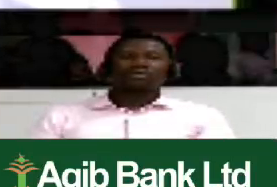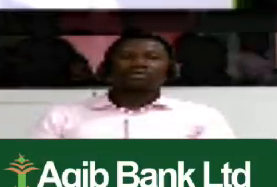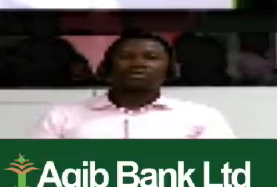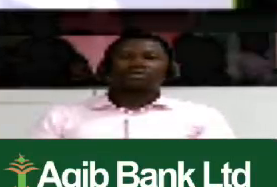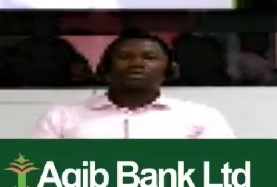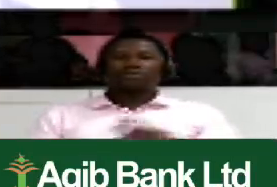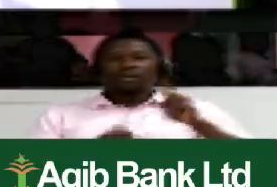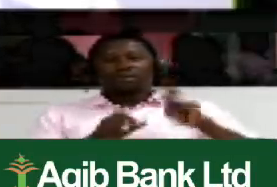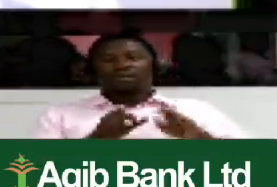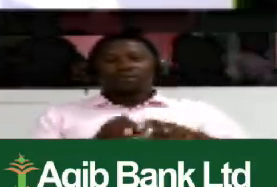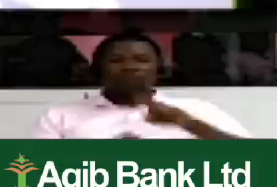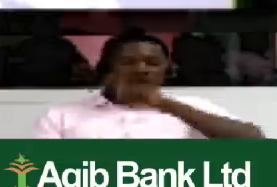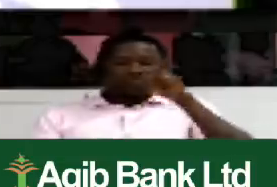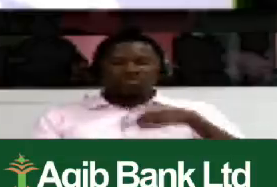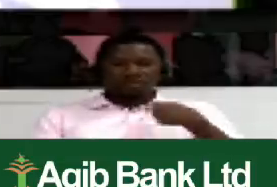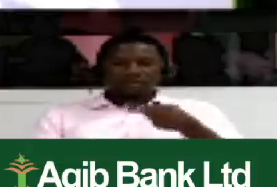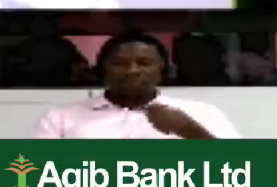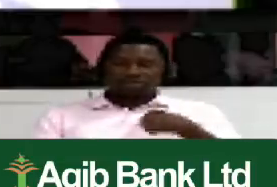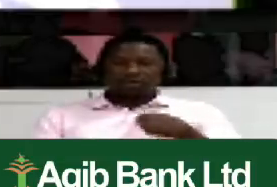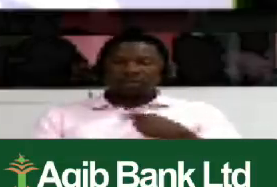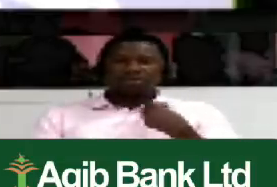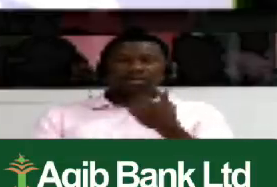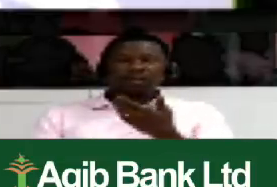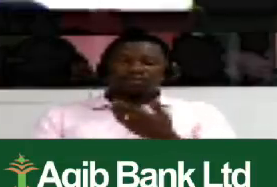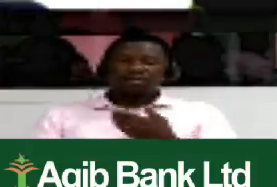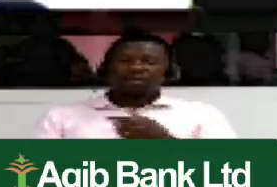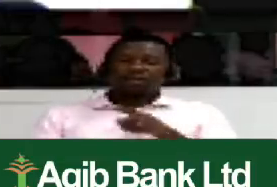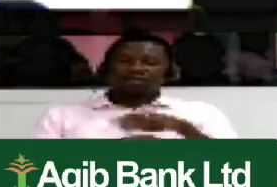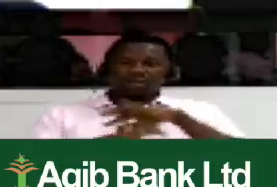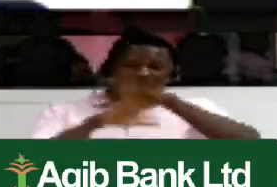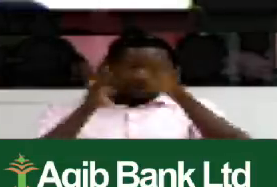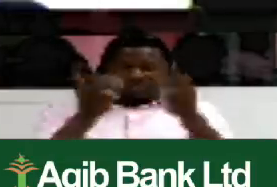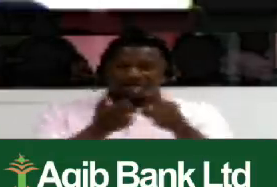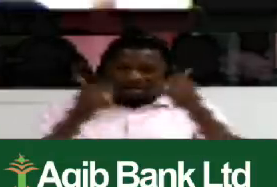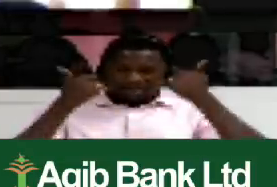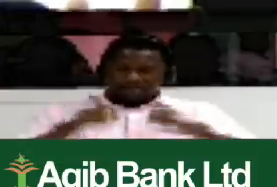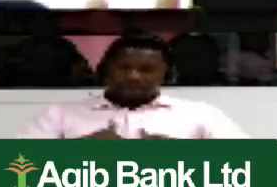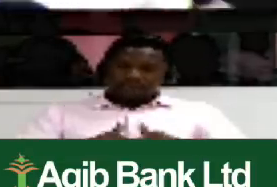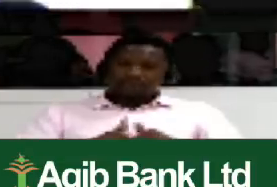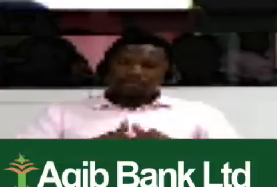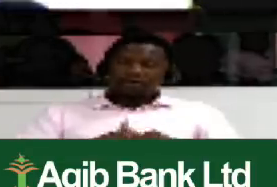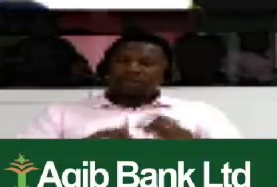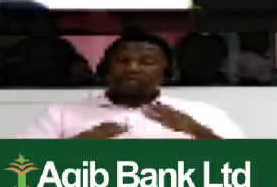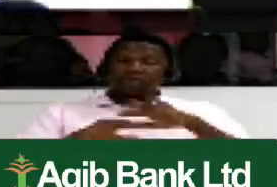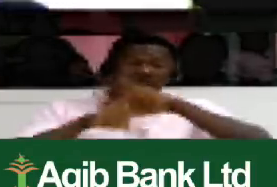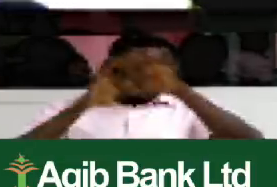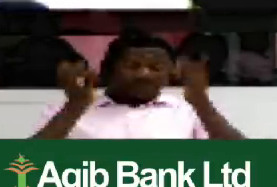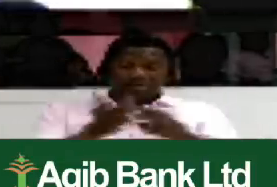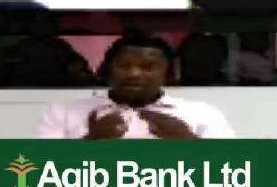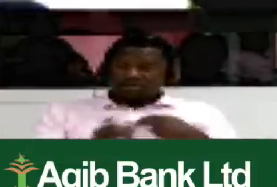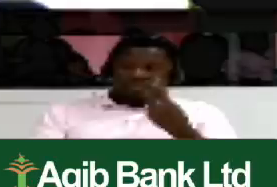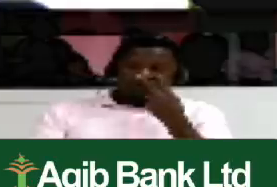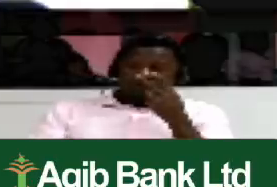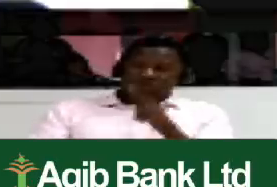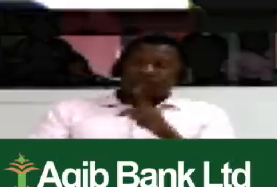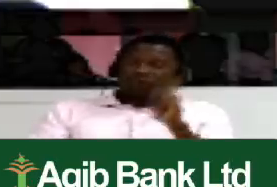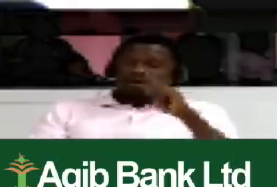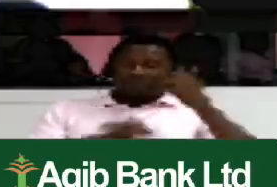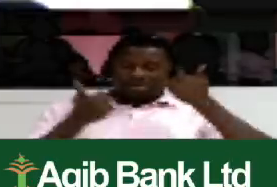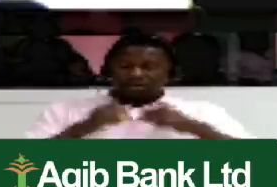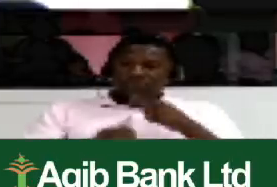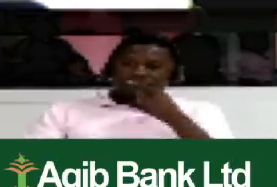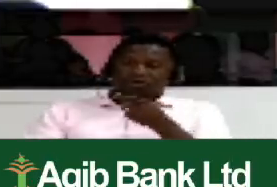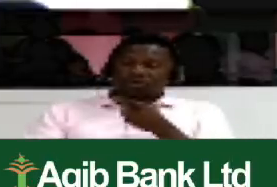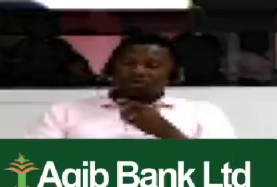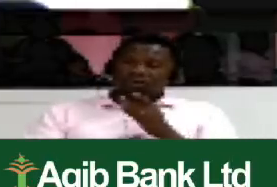The last question from me is, considering everything that happened, everything that you witnessed, what happened to you as